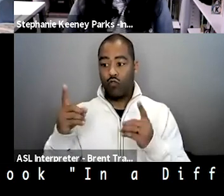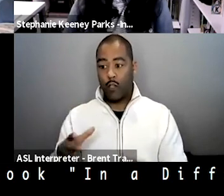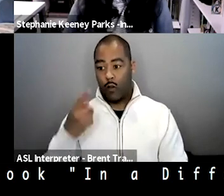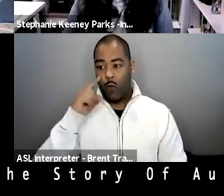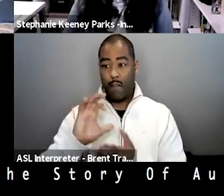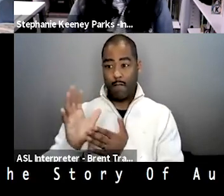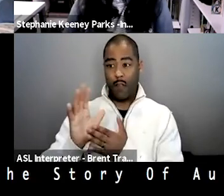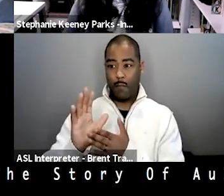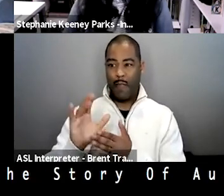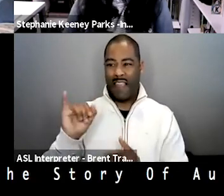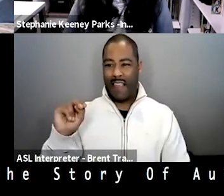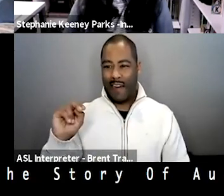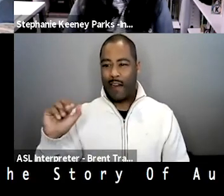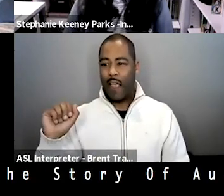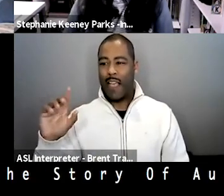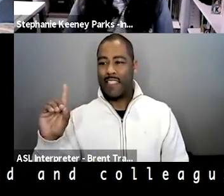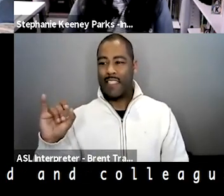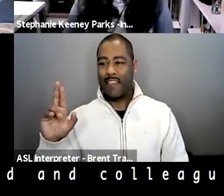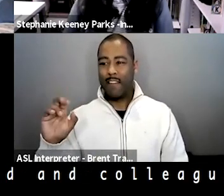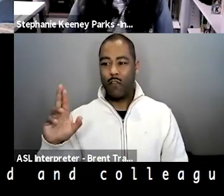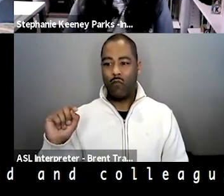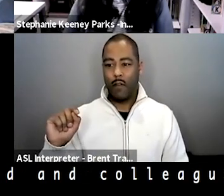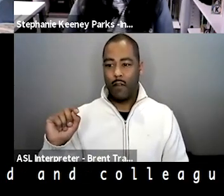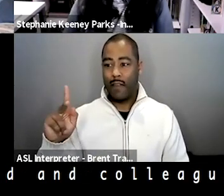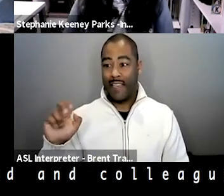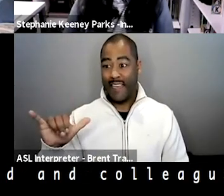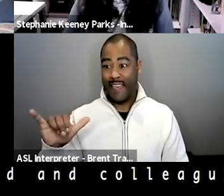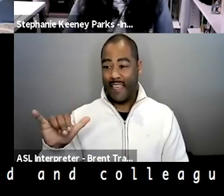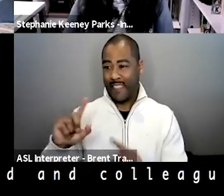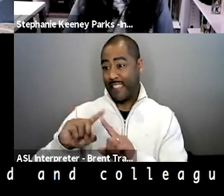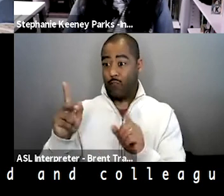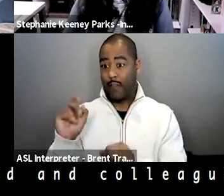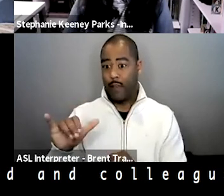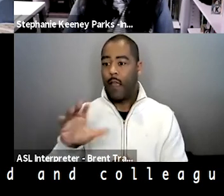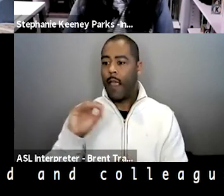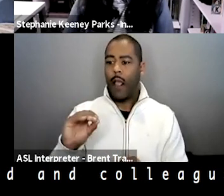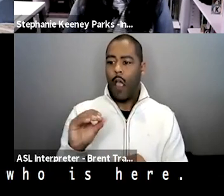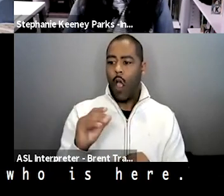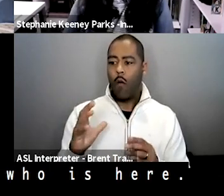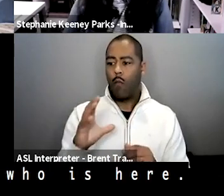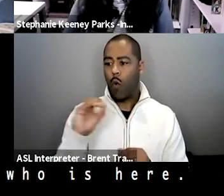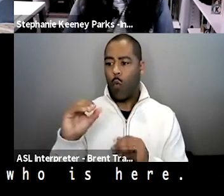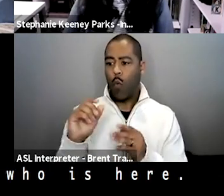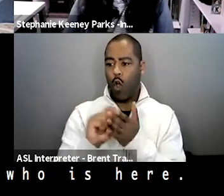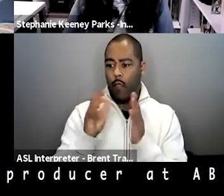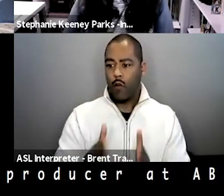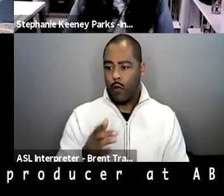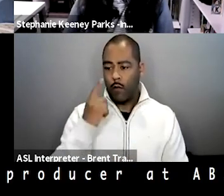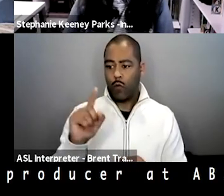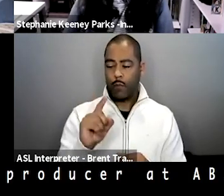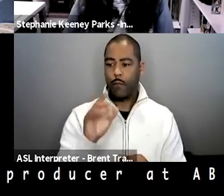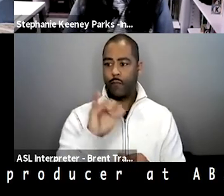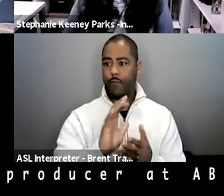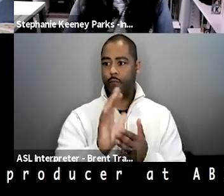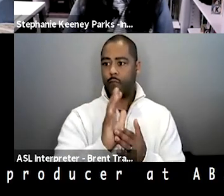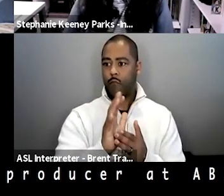film that we're going to discuss today, and the co-author of the book In a Different Key, The Story of Autism, with my friend